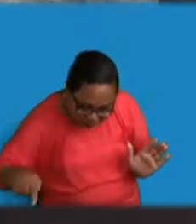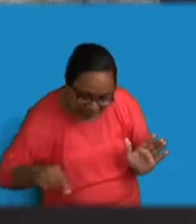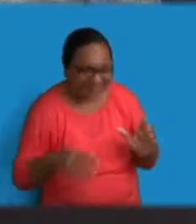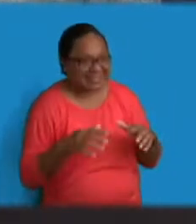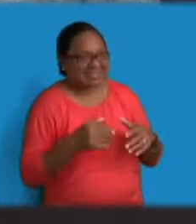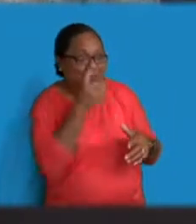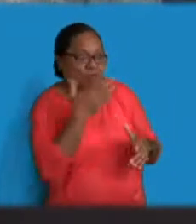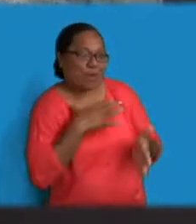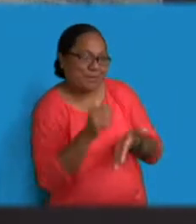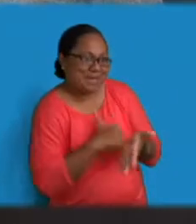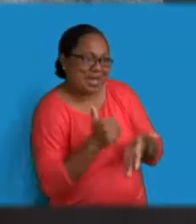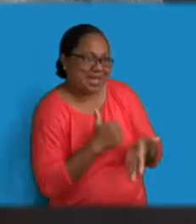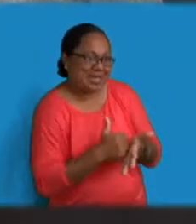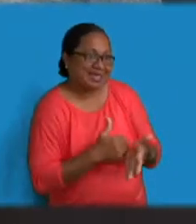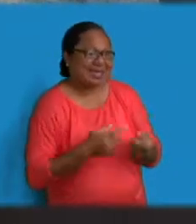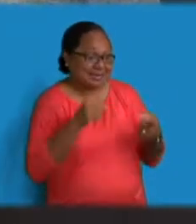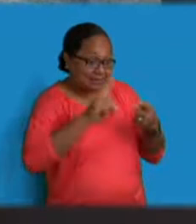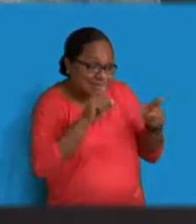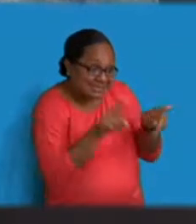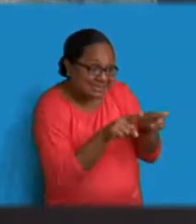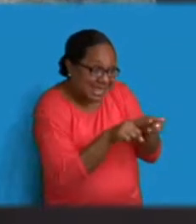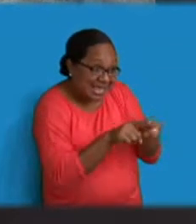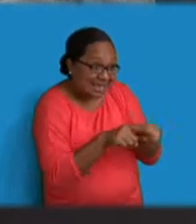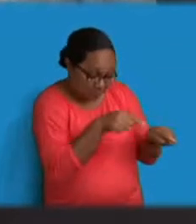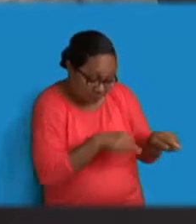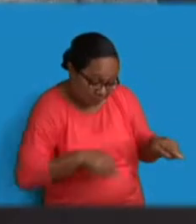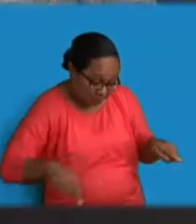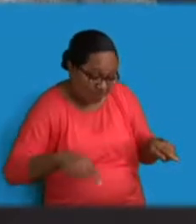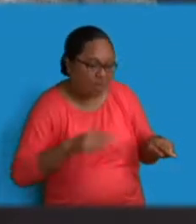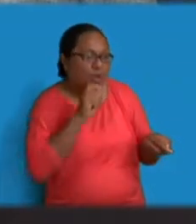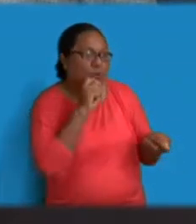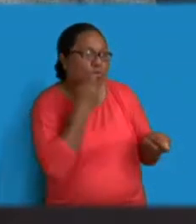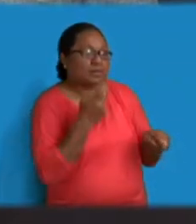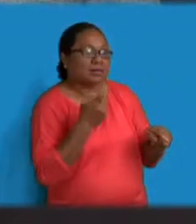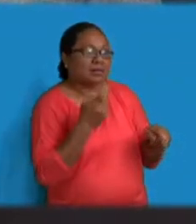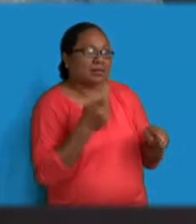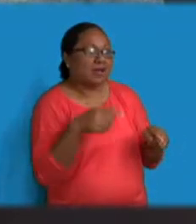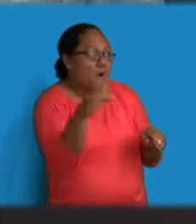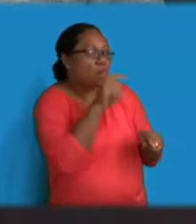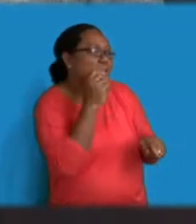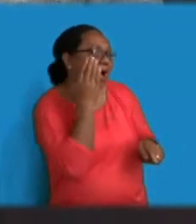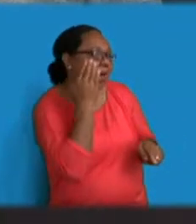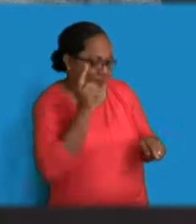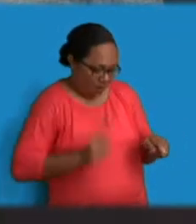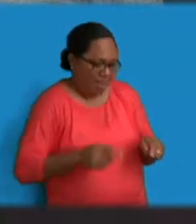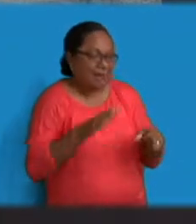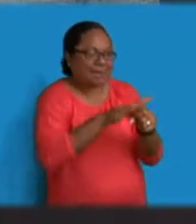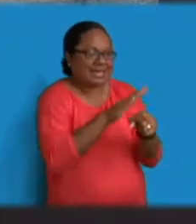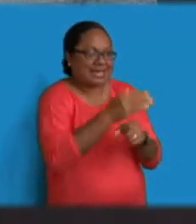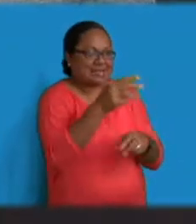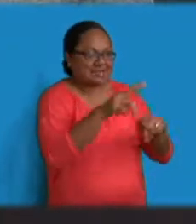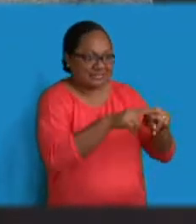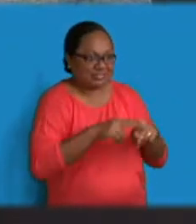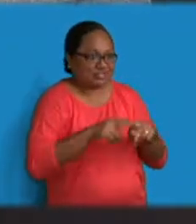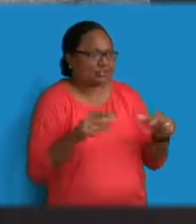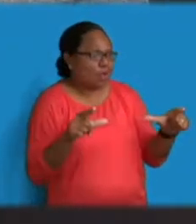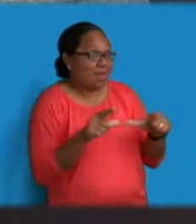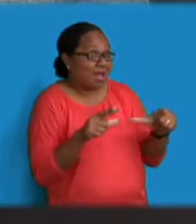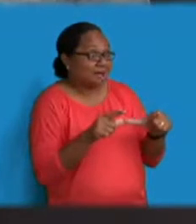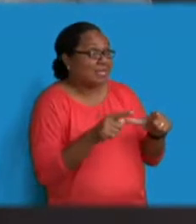products recognized as Fijian-made, Fijian-crafted. That licensing is done in conjunction with the Ministry of